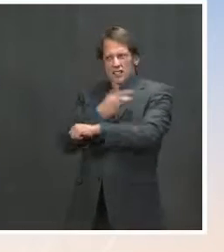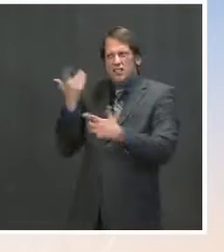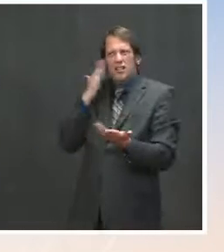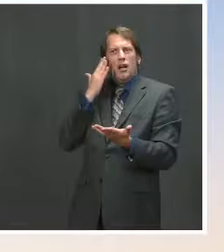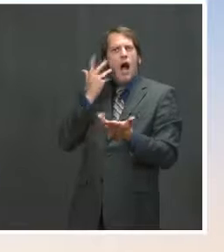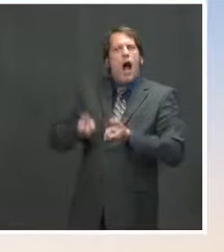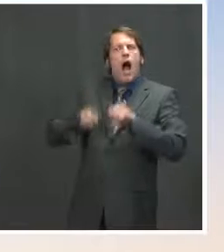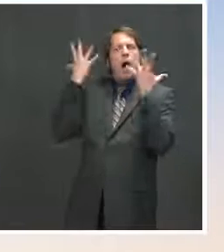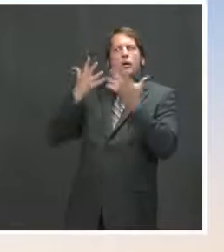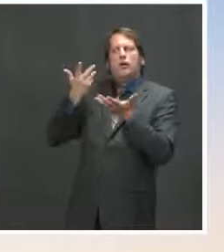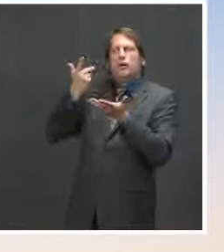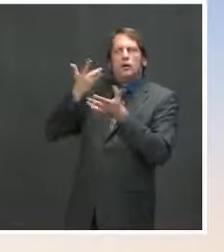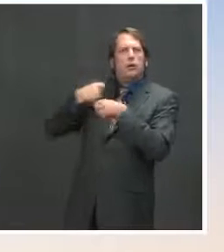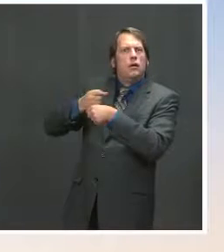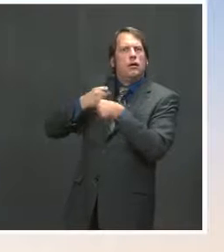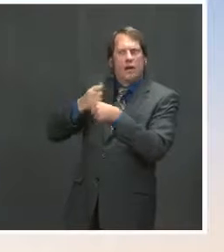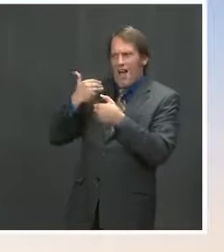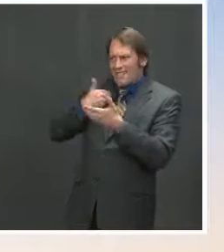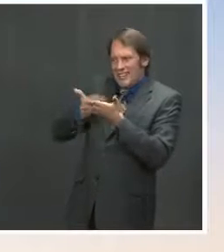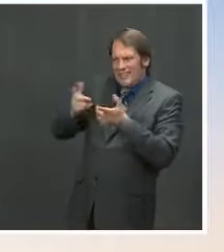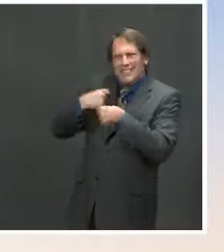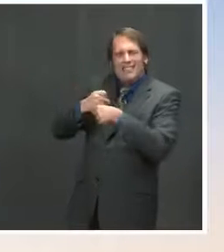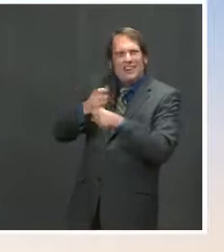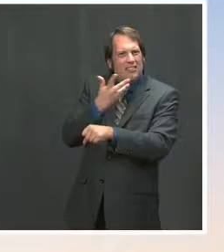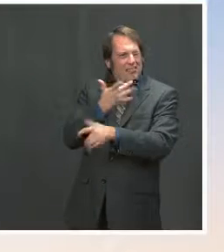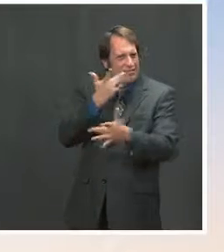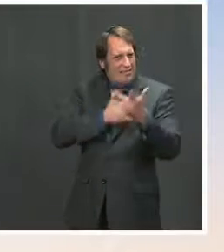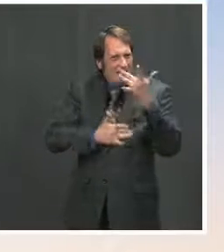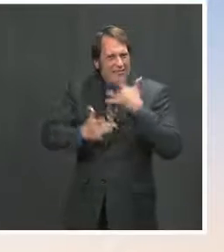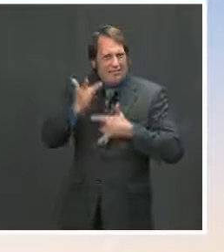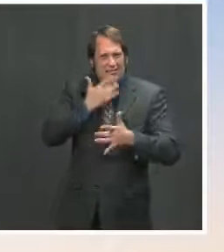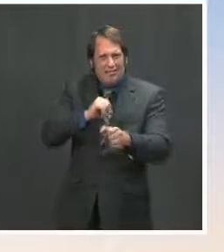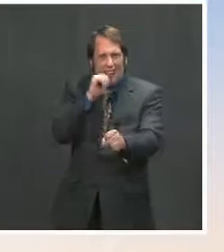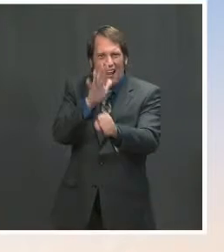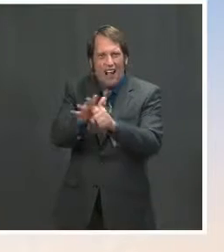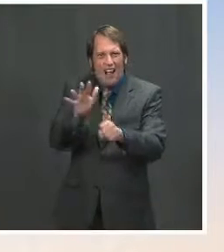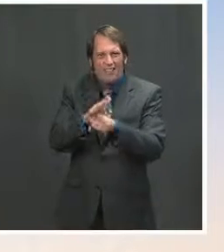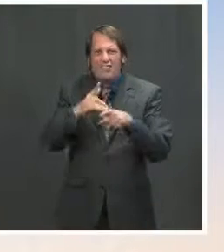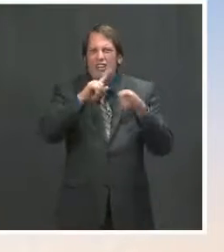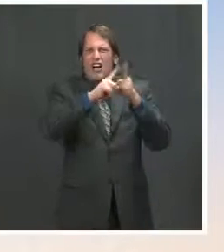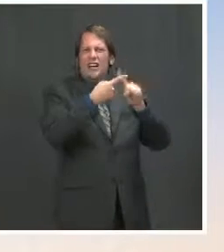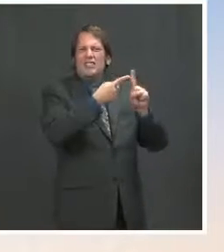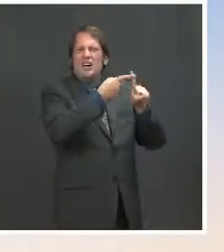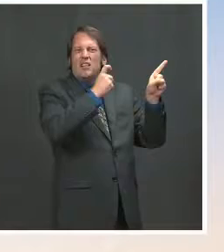raw materials. My colleagues in India are reporting today that the Biden administration